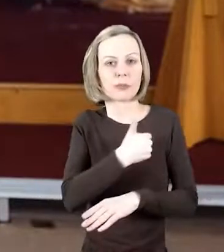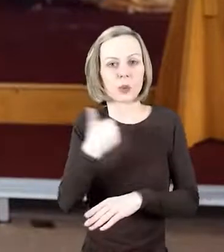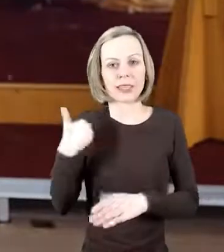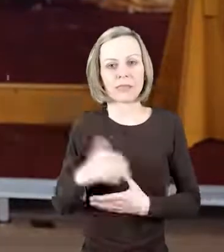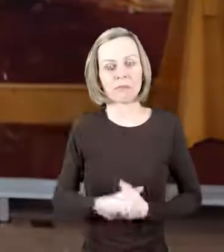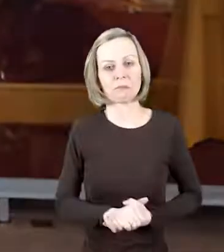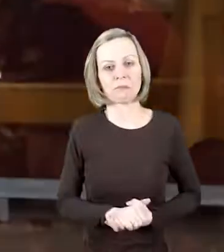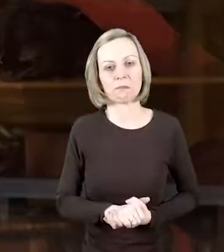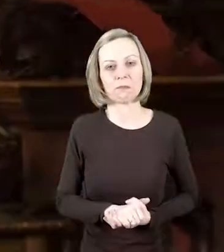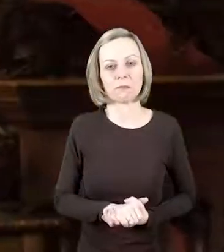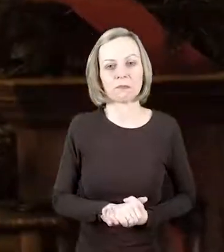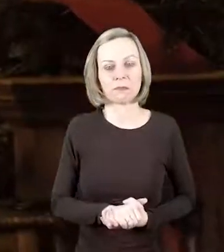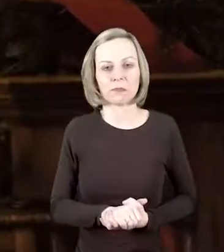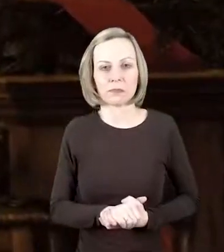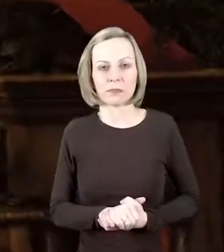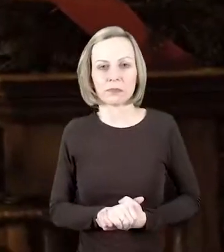Day.